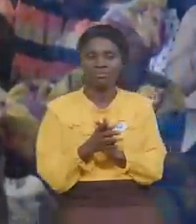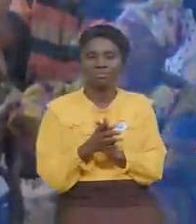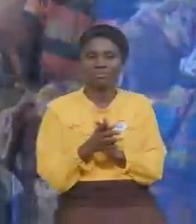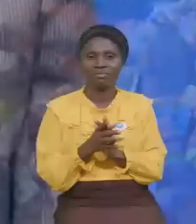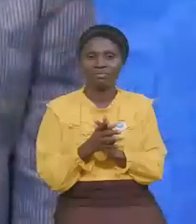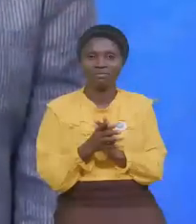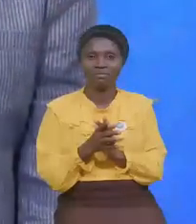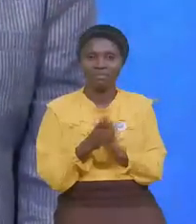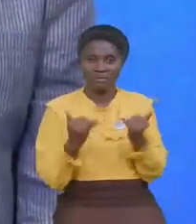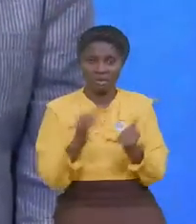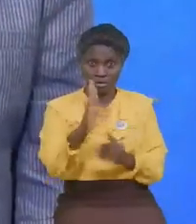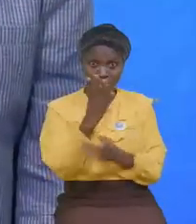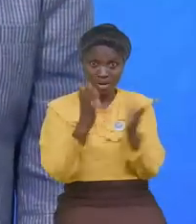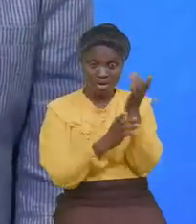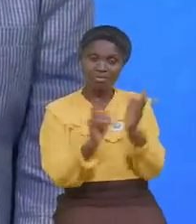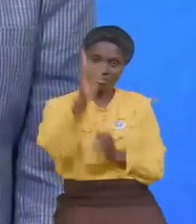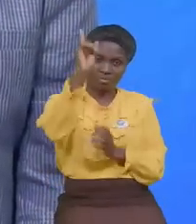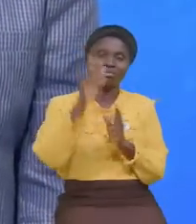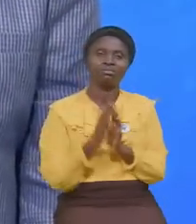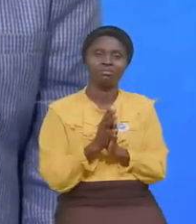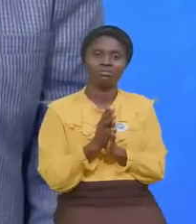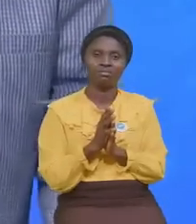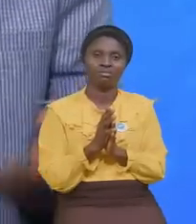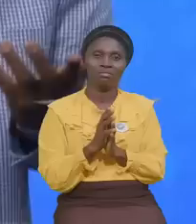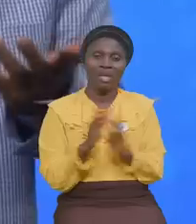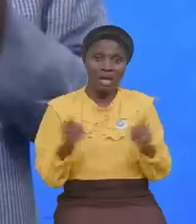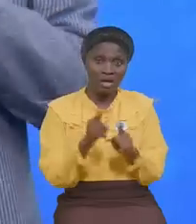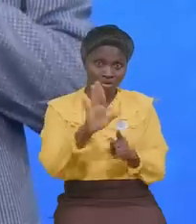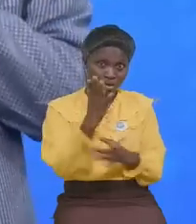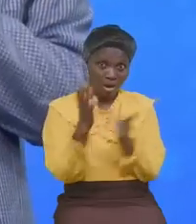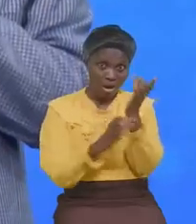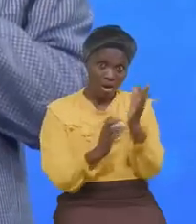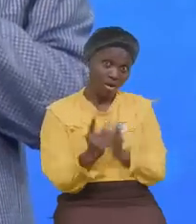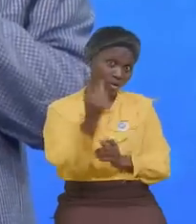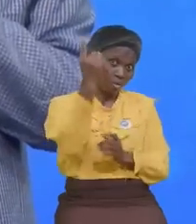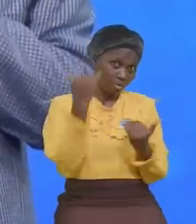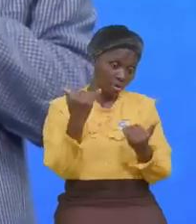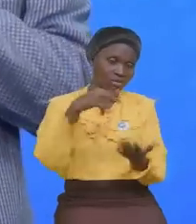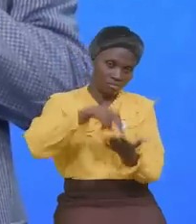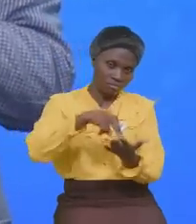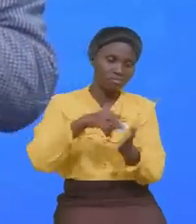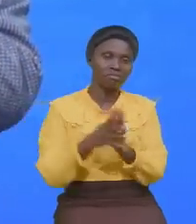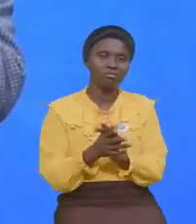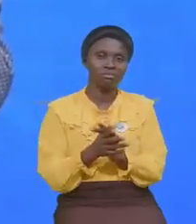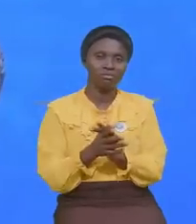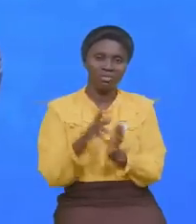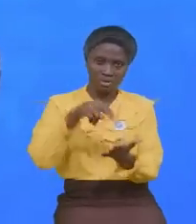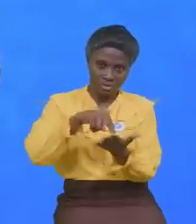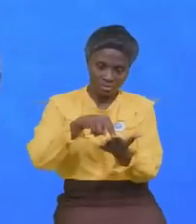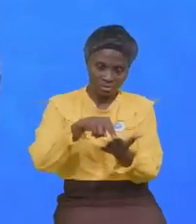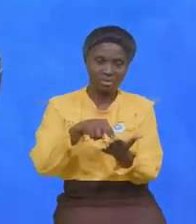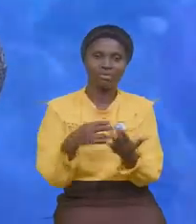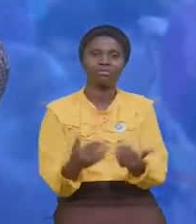Raise up that hand. As you are raising up the hand, please stand up. Stand up, stand up